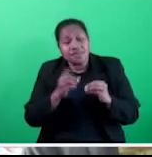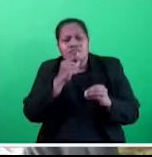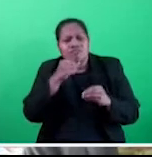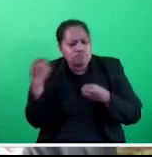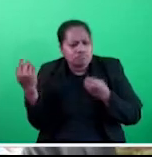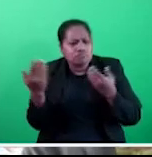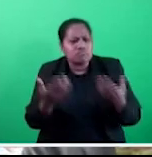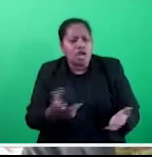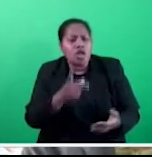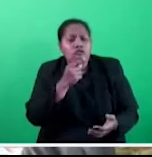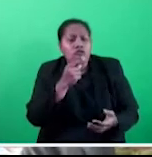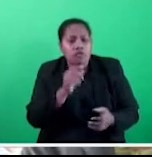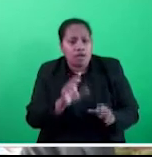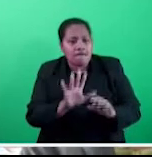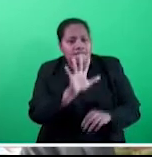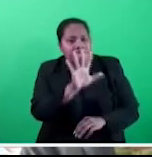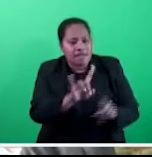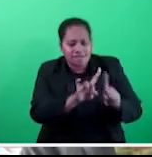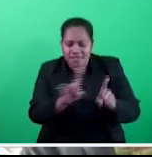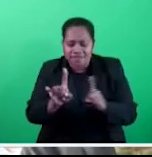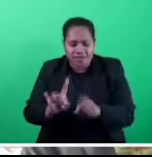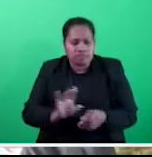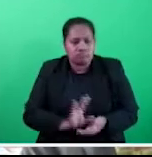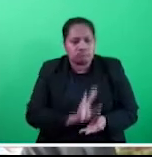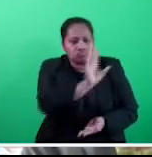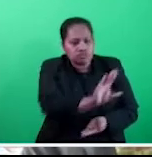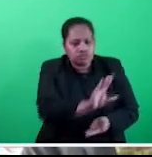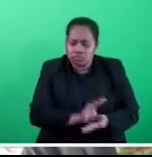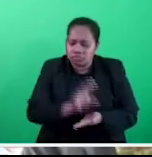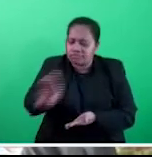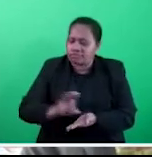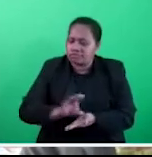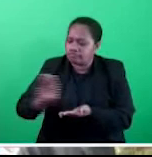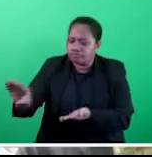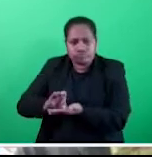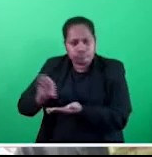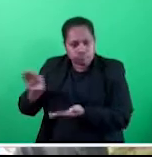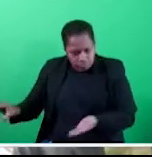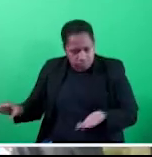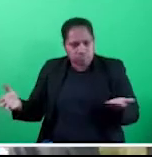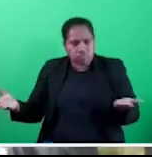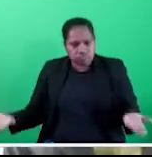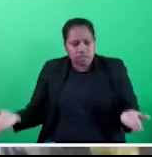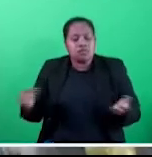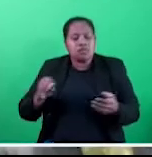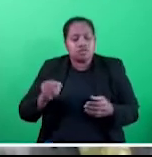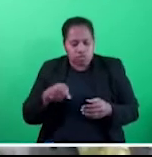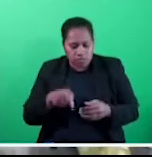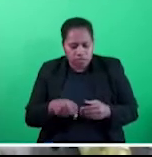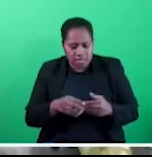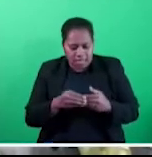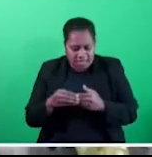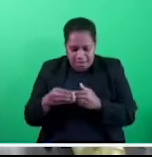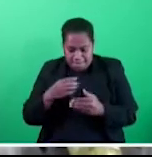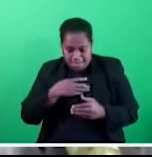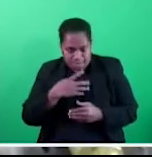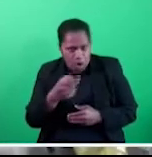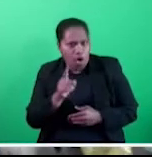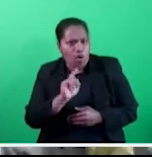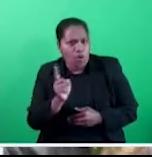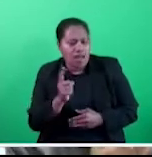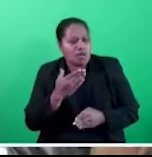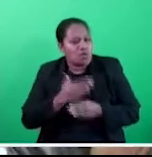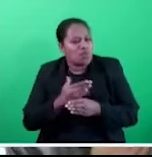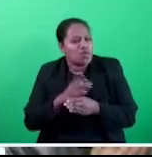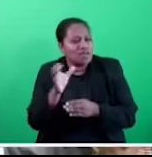it's done. It's been an exemplar in the execution of this program, and this is leading to more work that is being done under the